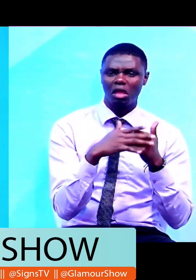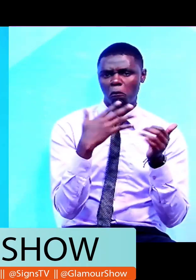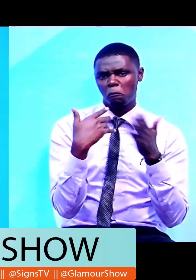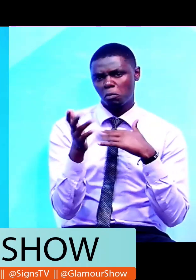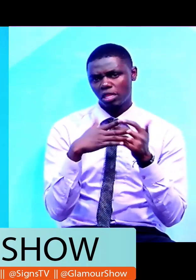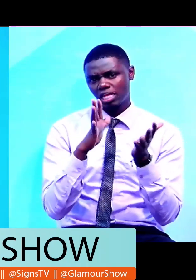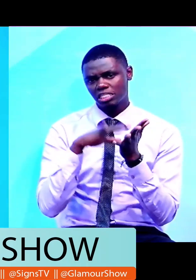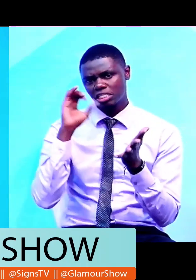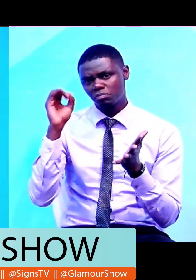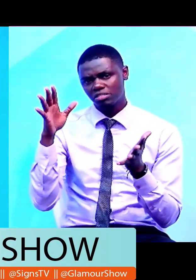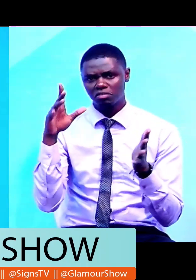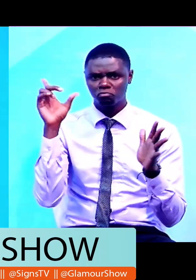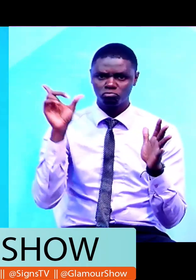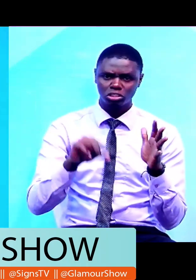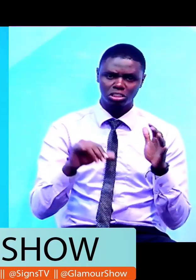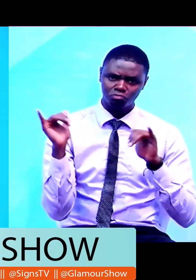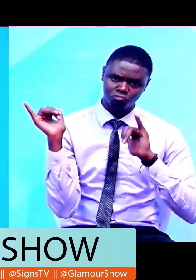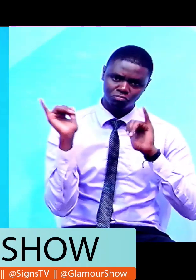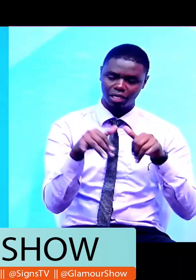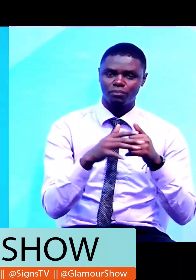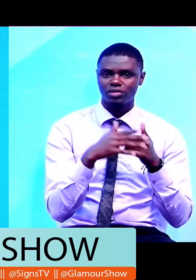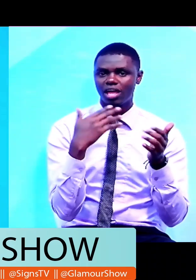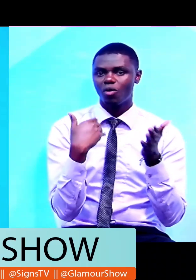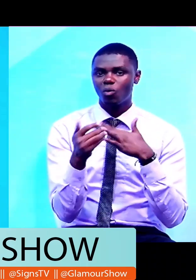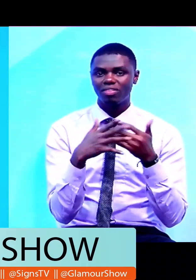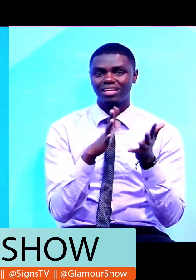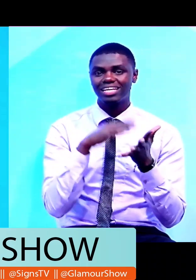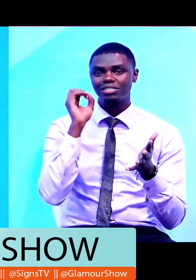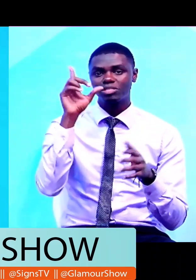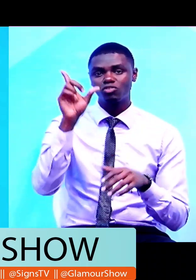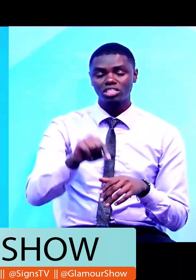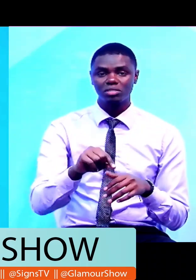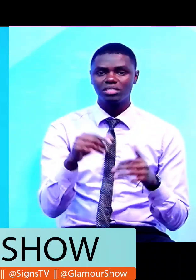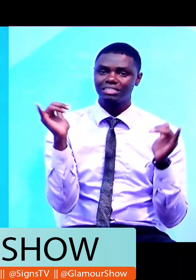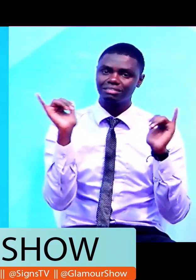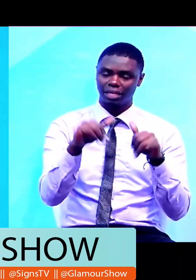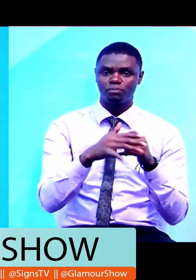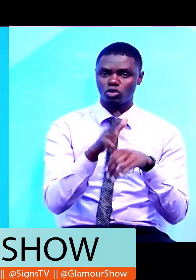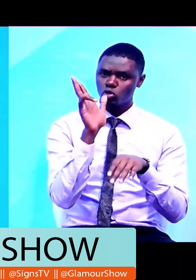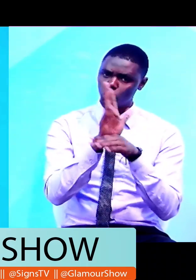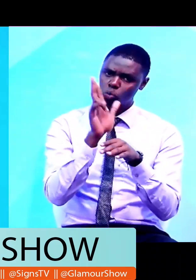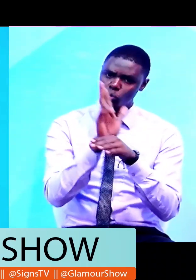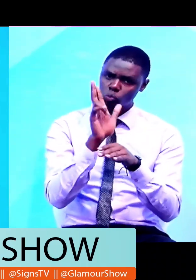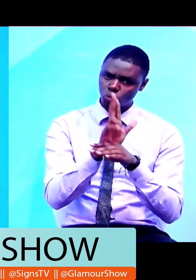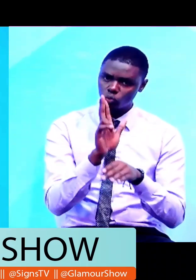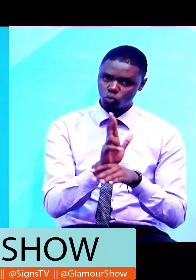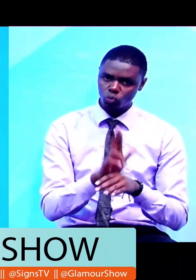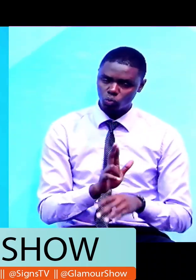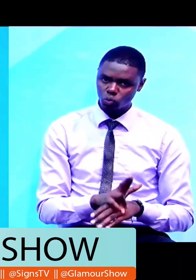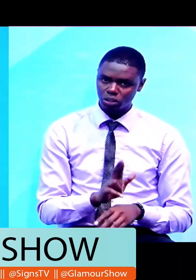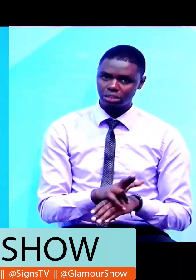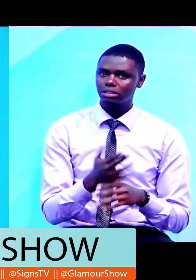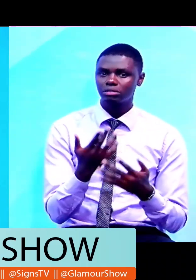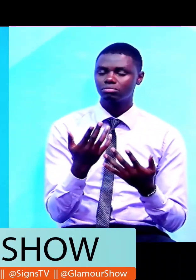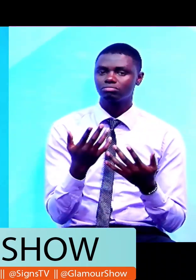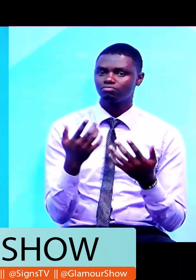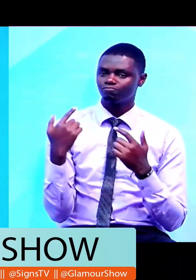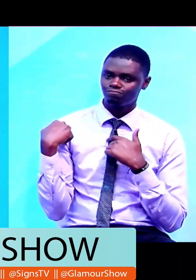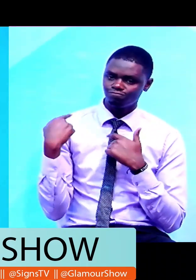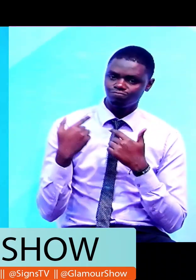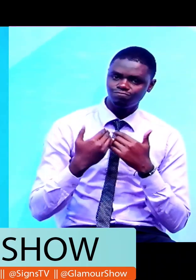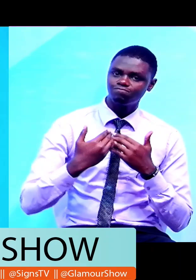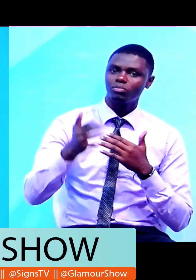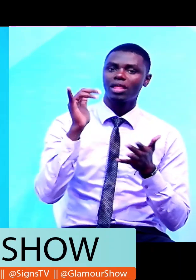what. Stick to that product, however expensive or cheap it might be. Use it as long as you are alive, because that